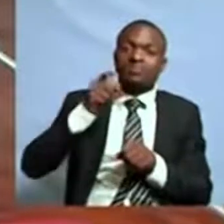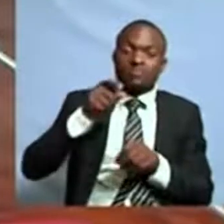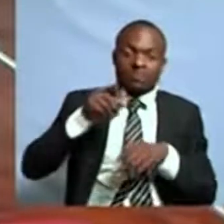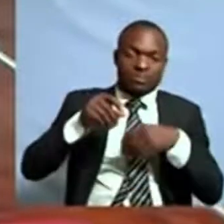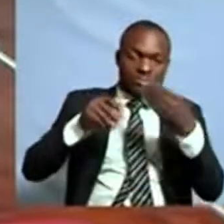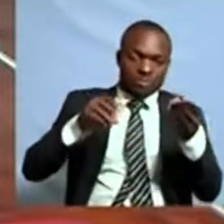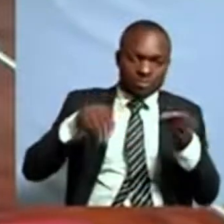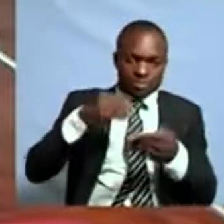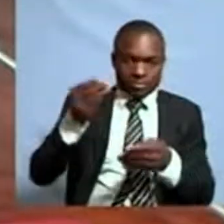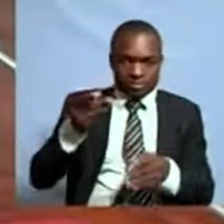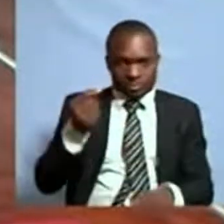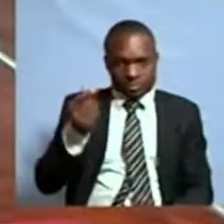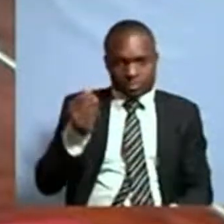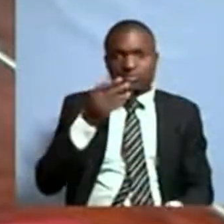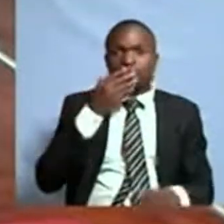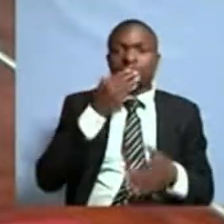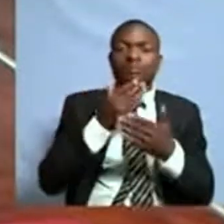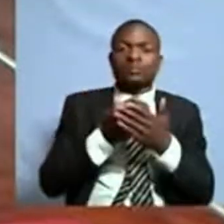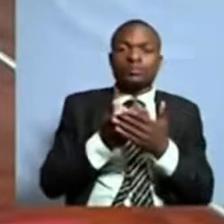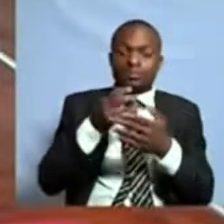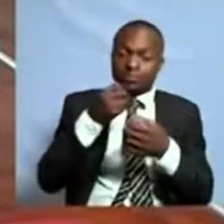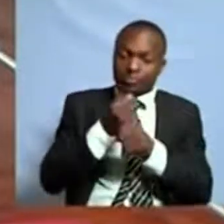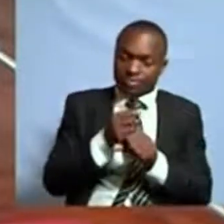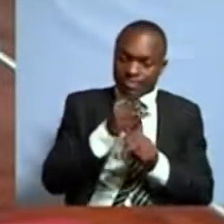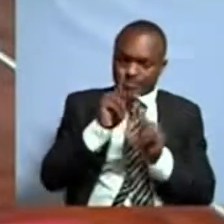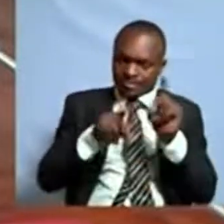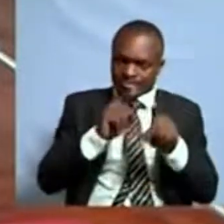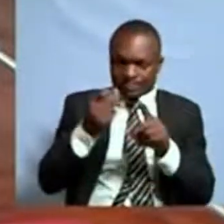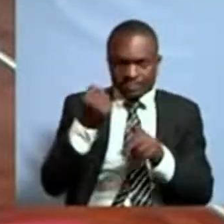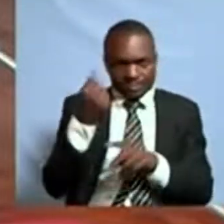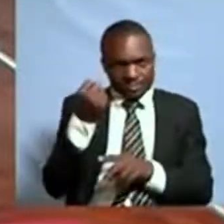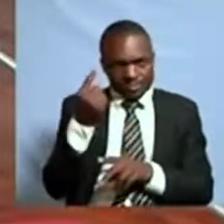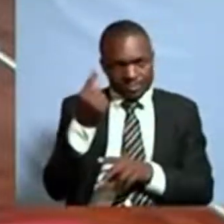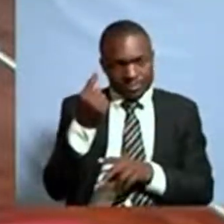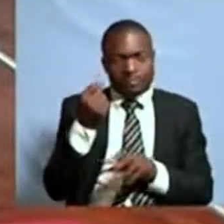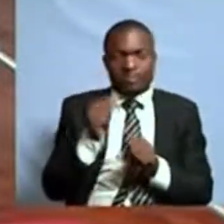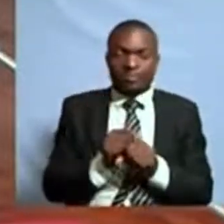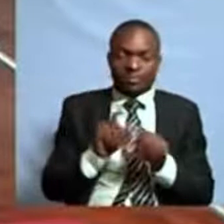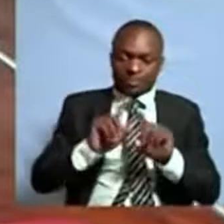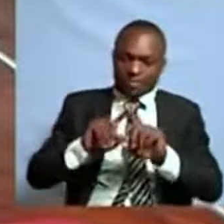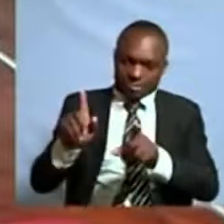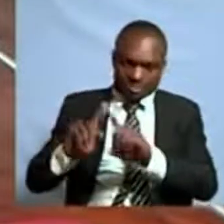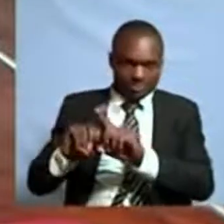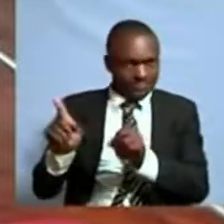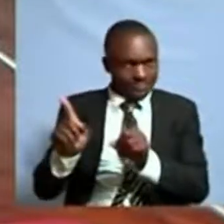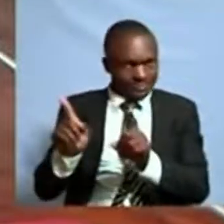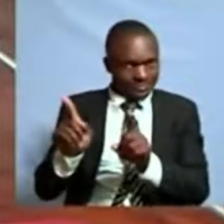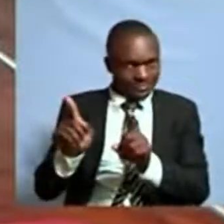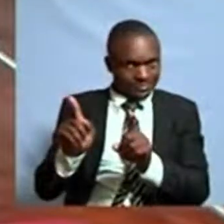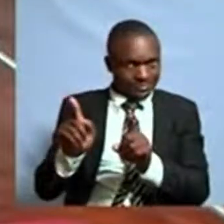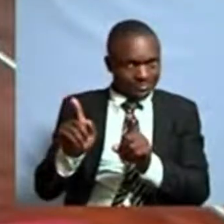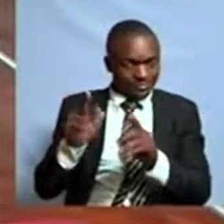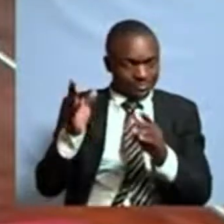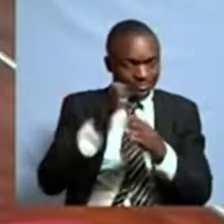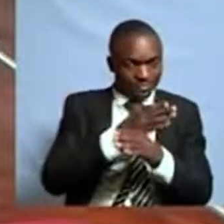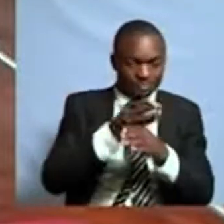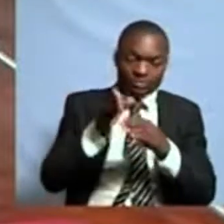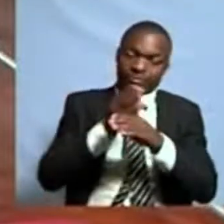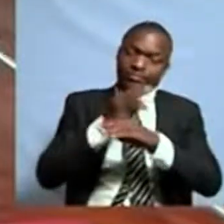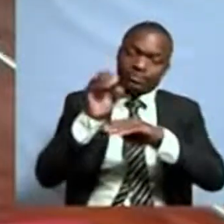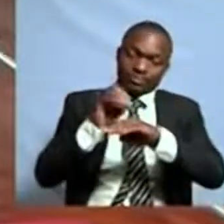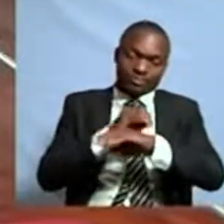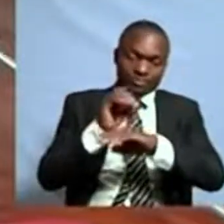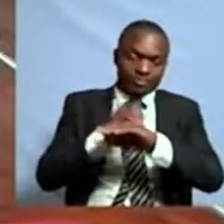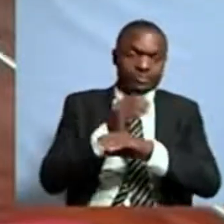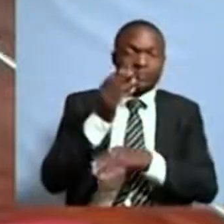money wisely. Make people understand various business opportunities which